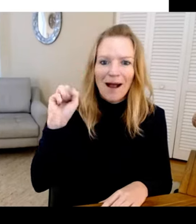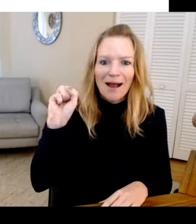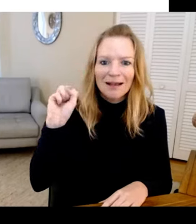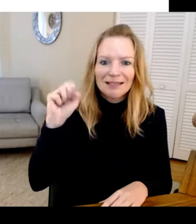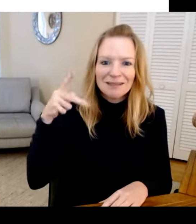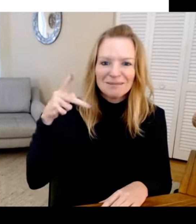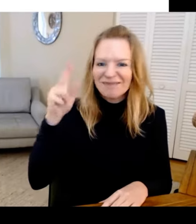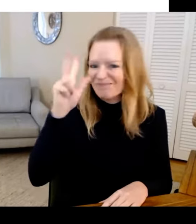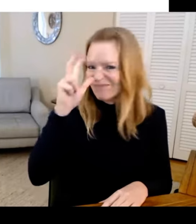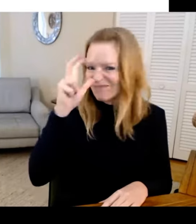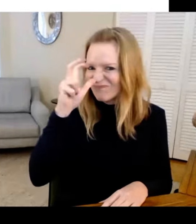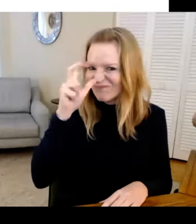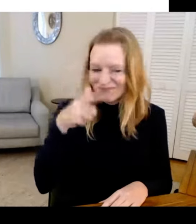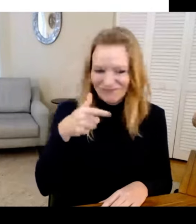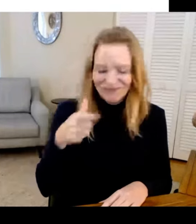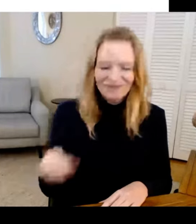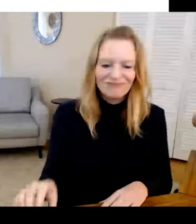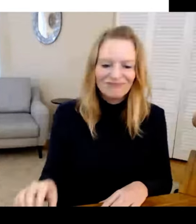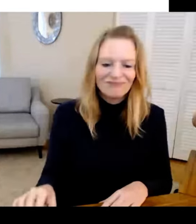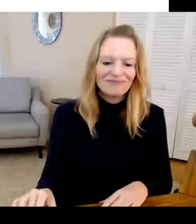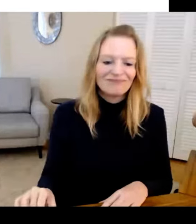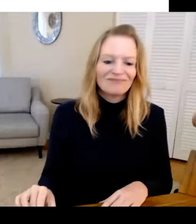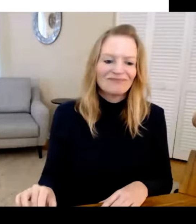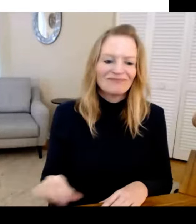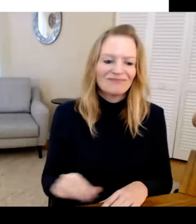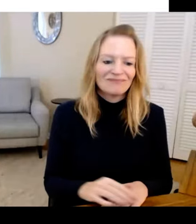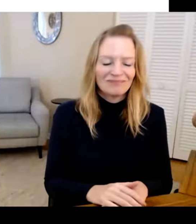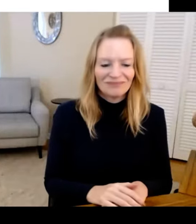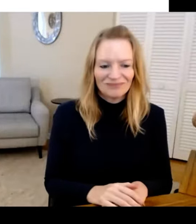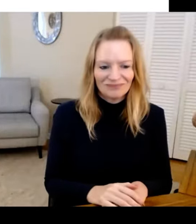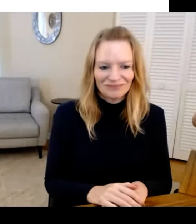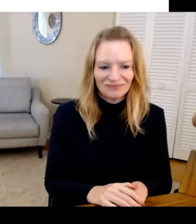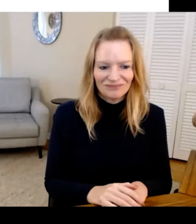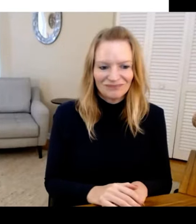Suppose there was a wasp.